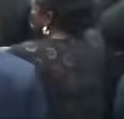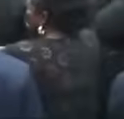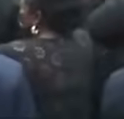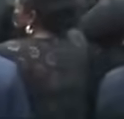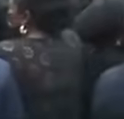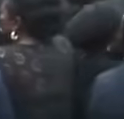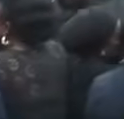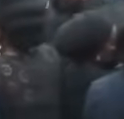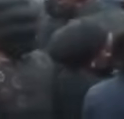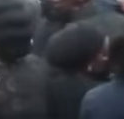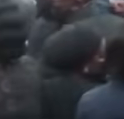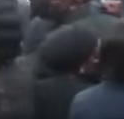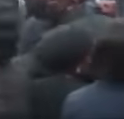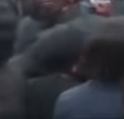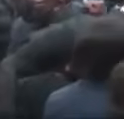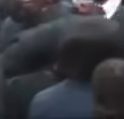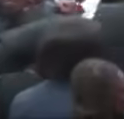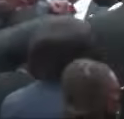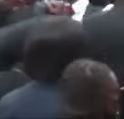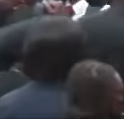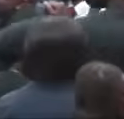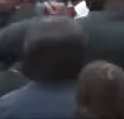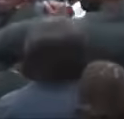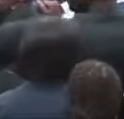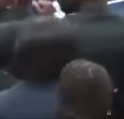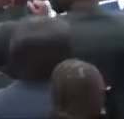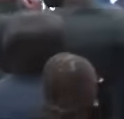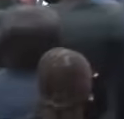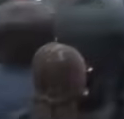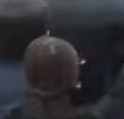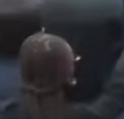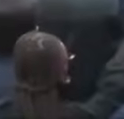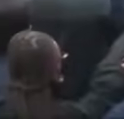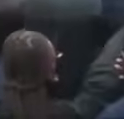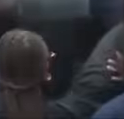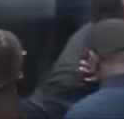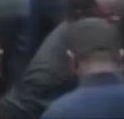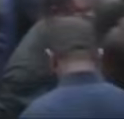31st December 2026. Mr. Speaker, I so move.